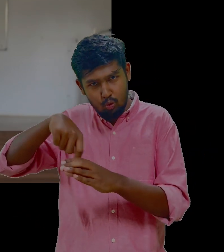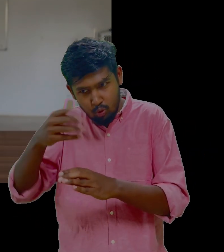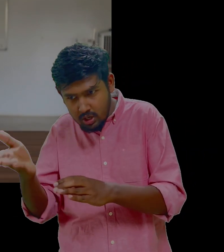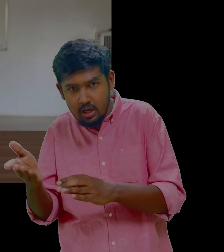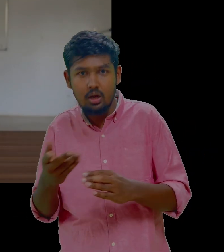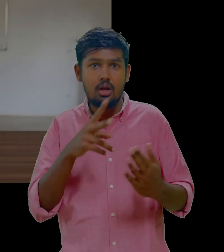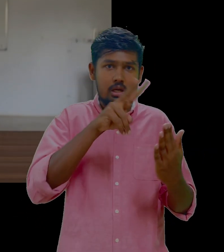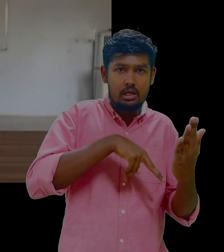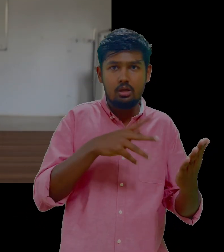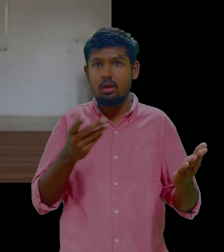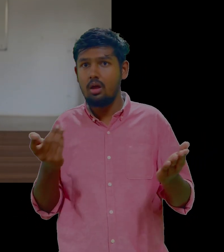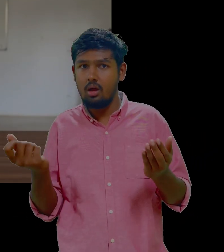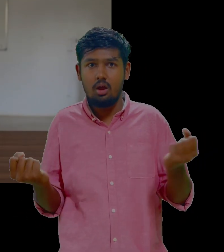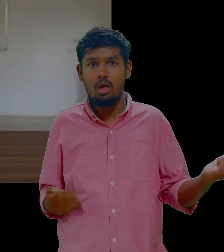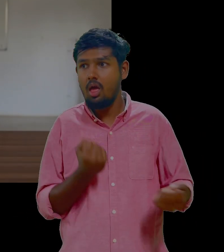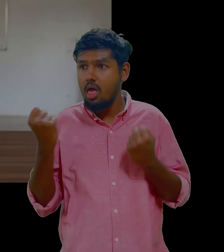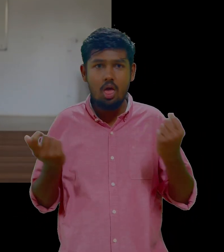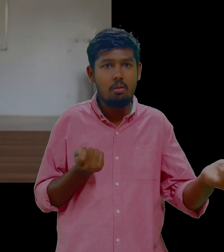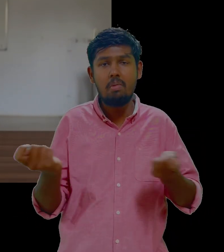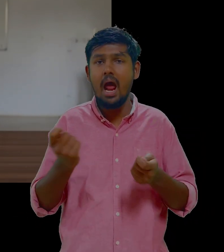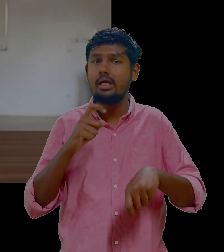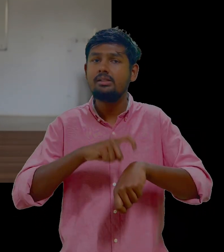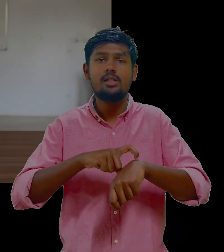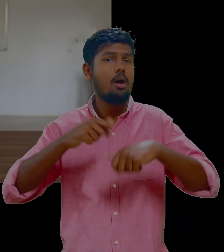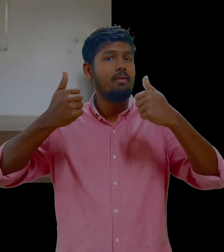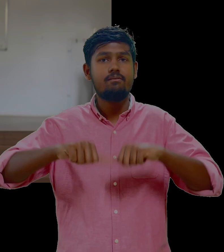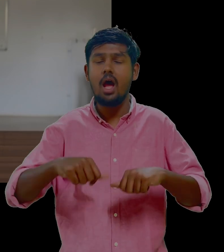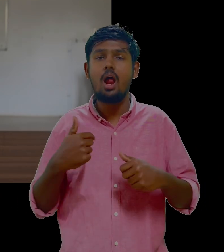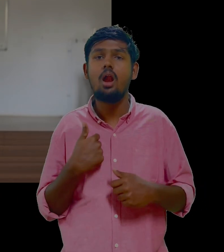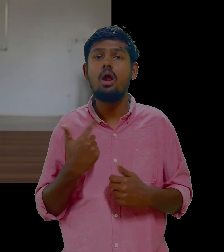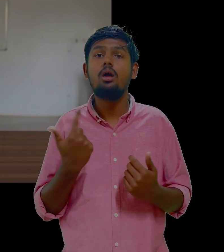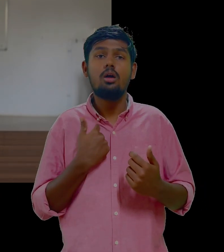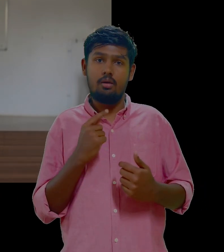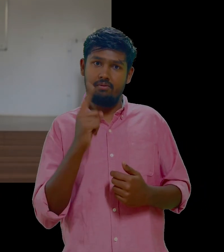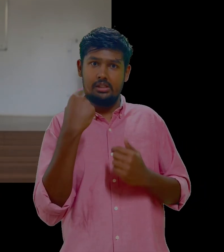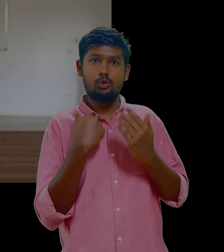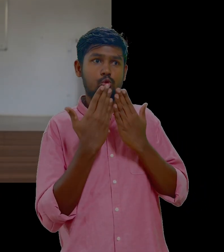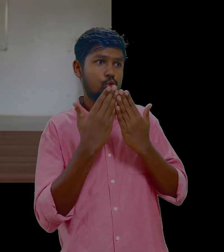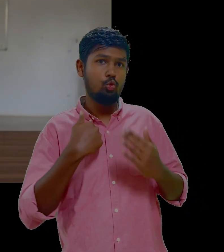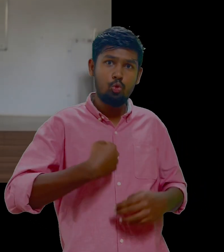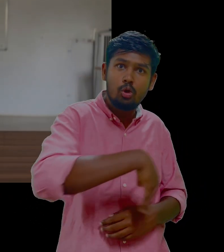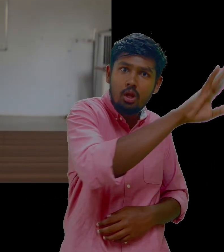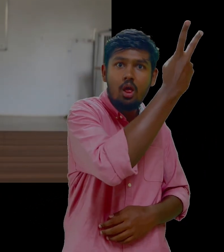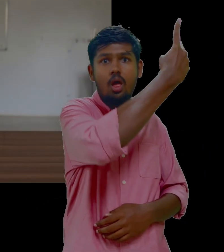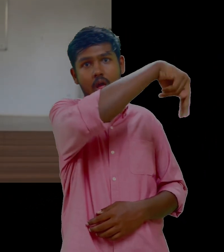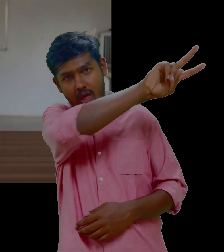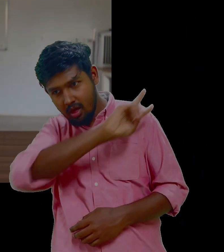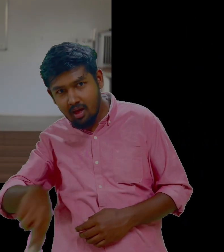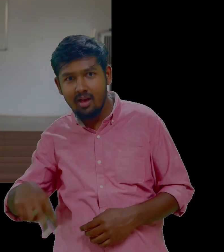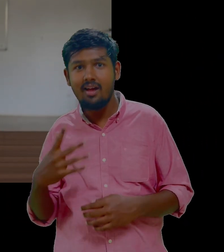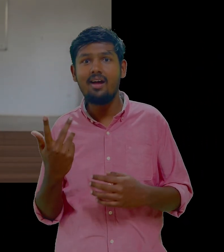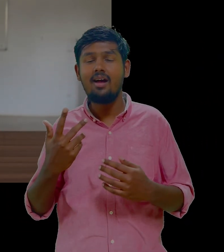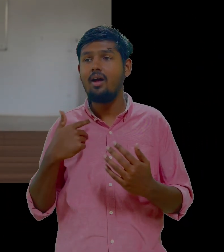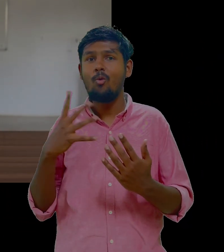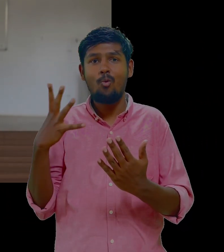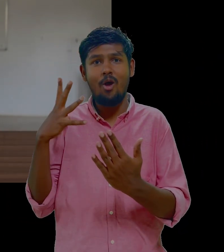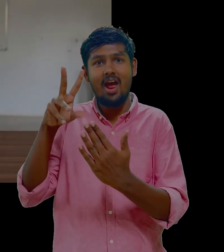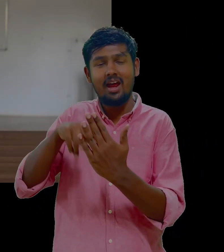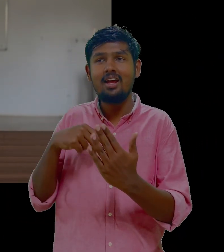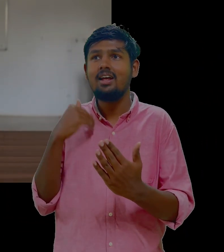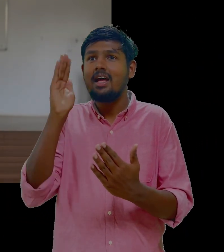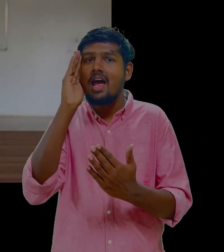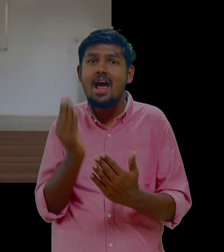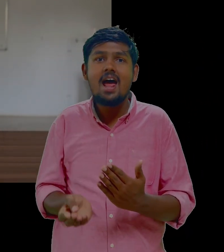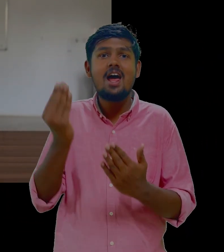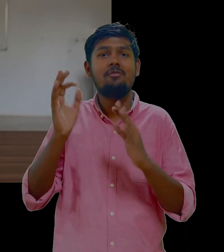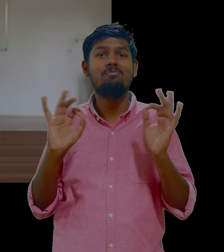mother never could read newspaper to me in the morning. So she always used to say, okay, you come back from the school and I will read it out to you. So the